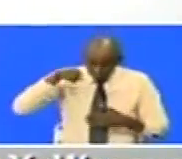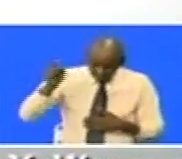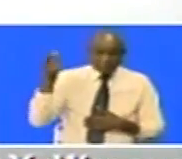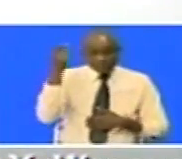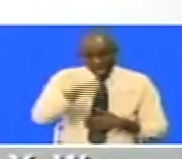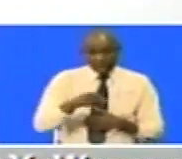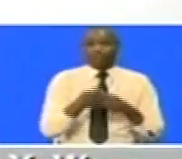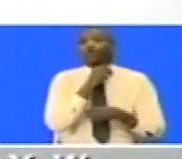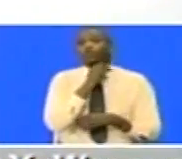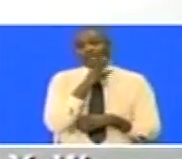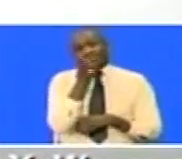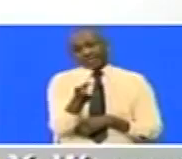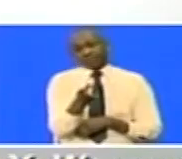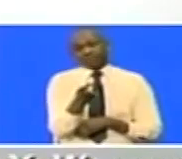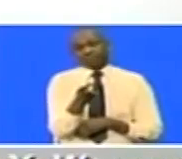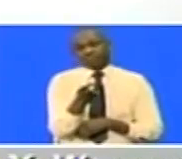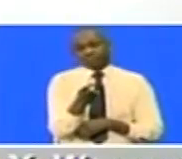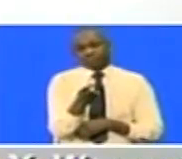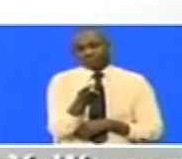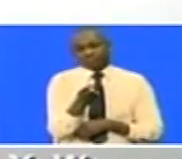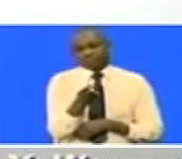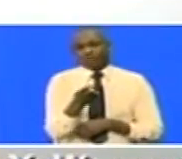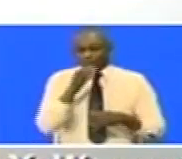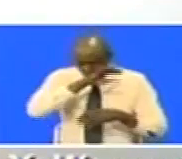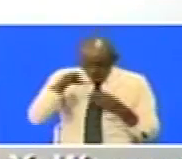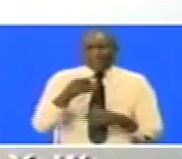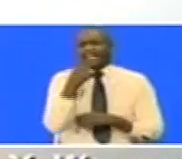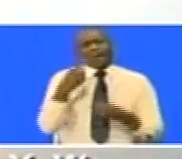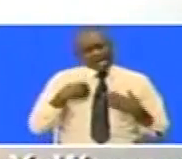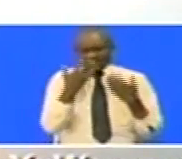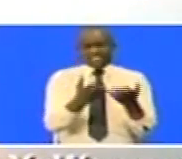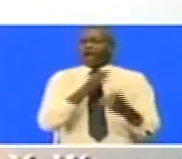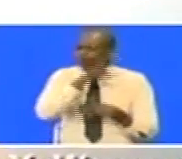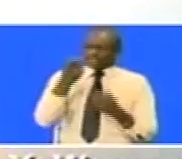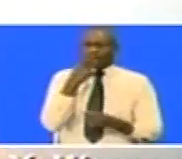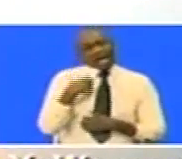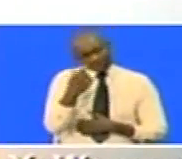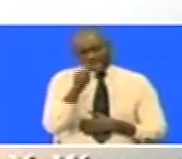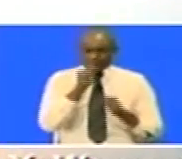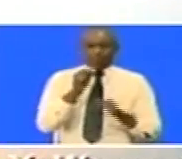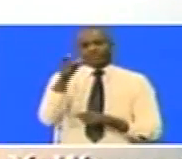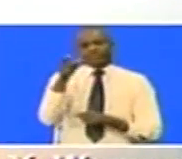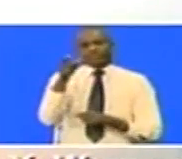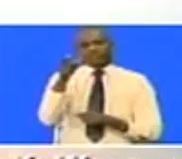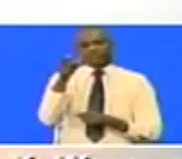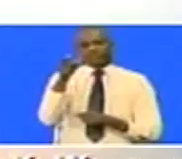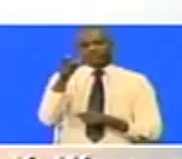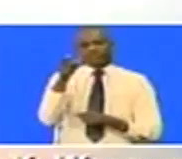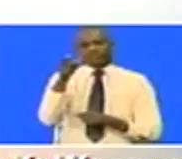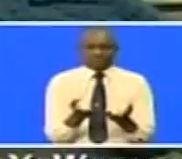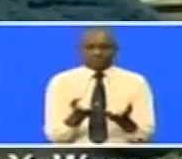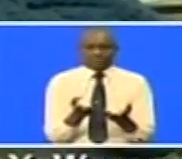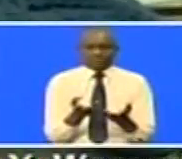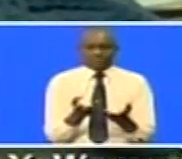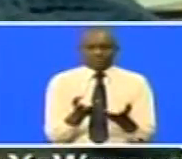at the facility and check on, because we have all the drugs, even for antibiotics for handling